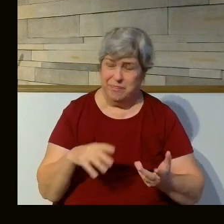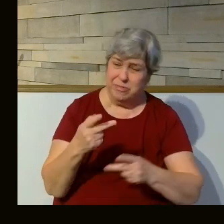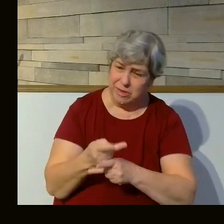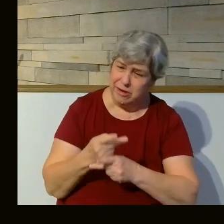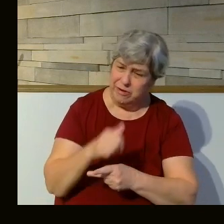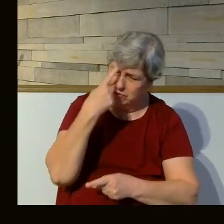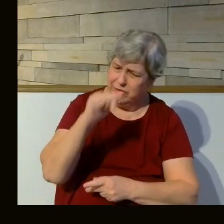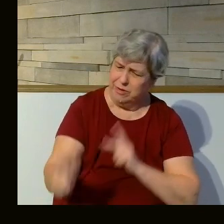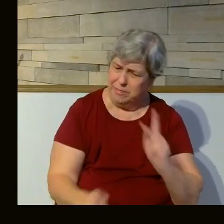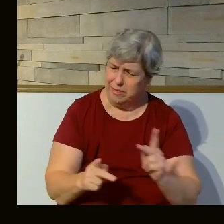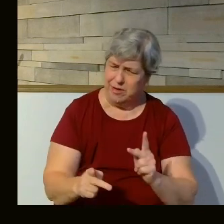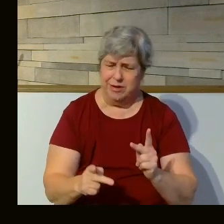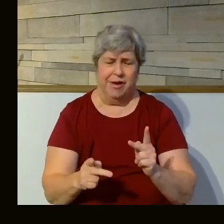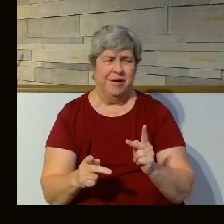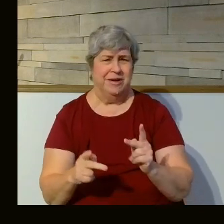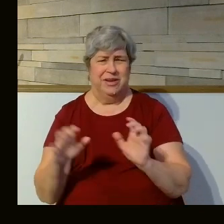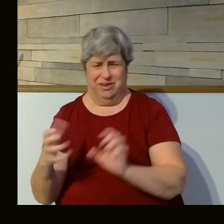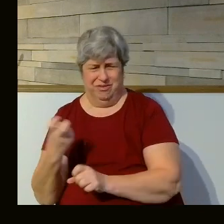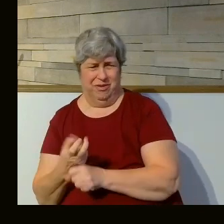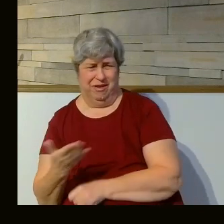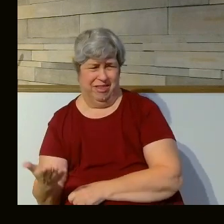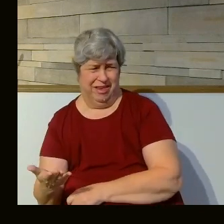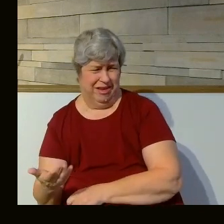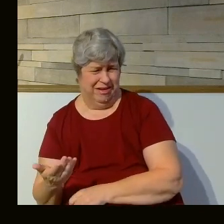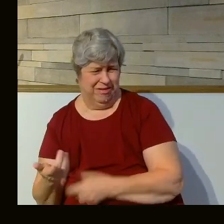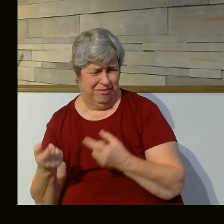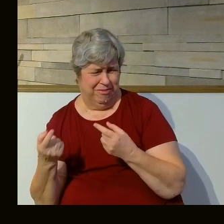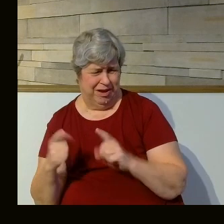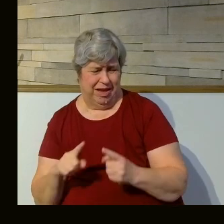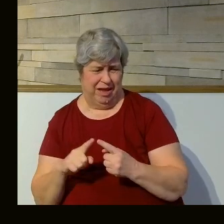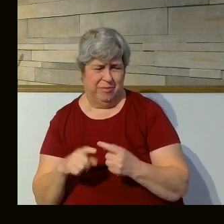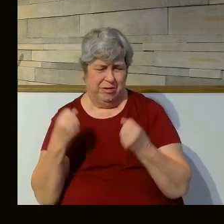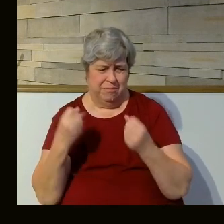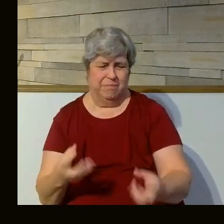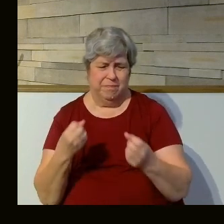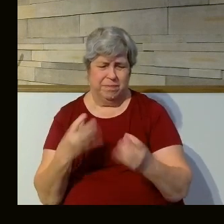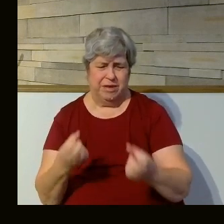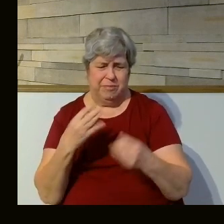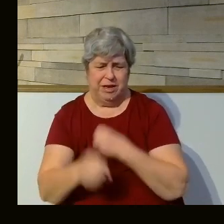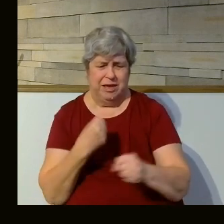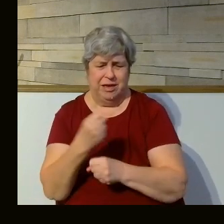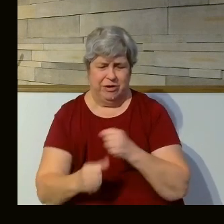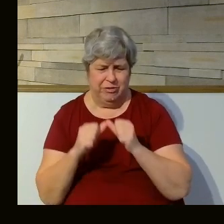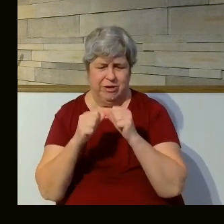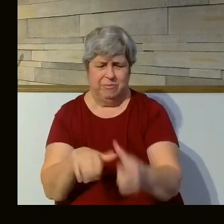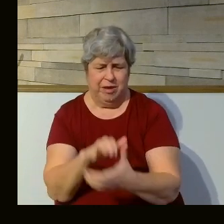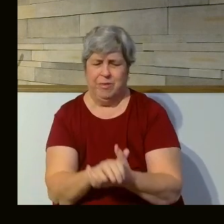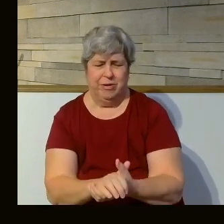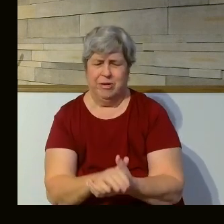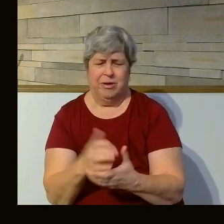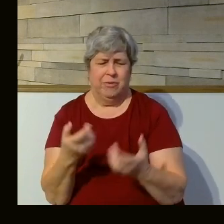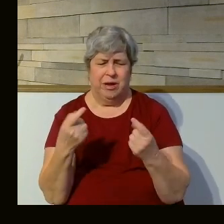What about doing hard things? What happened to multiple decades marriages? What happened to keeping